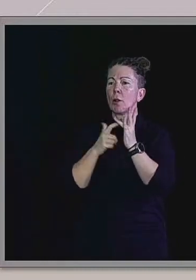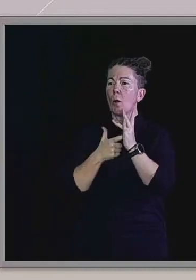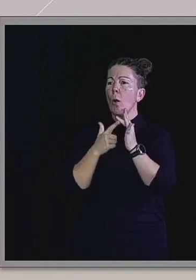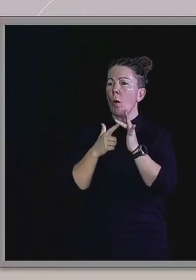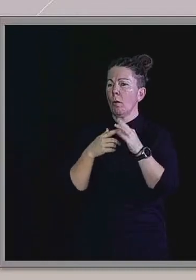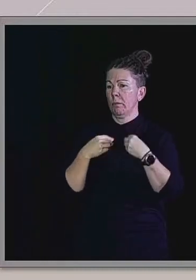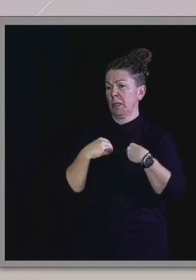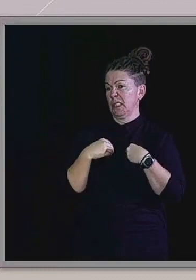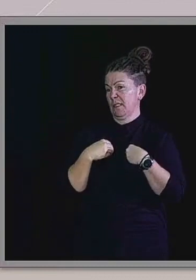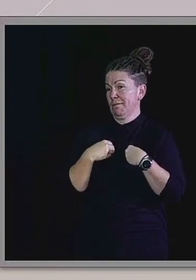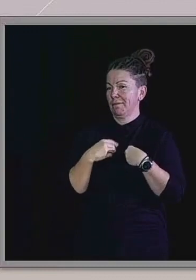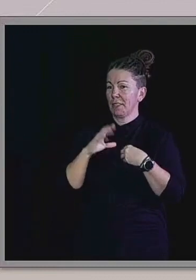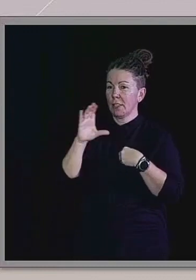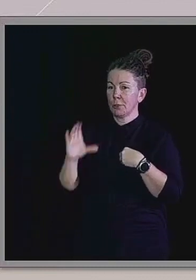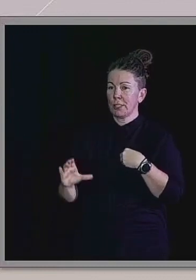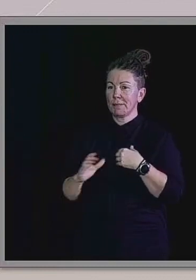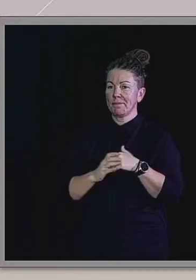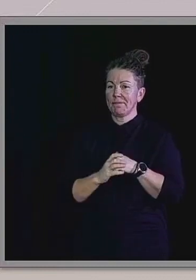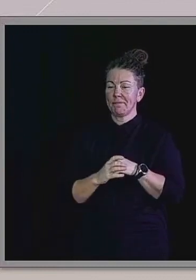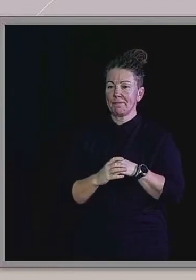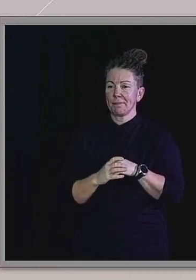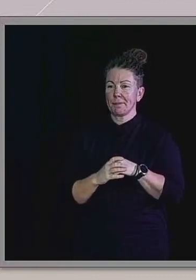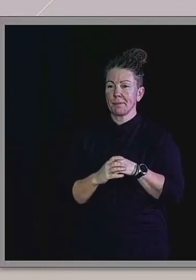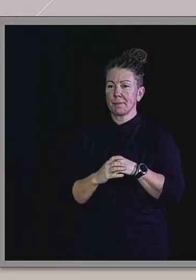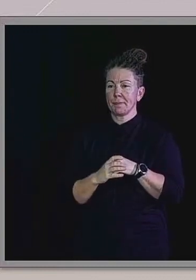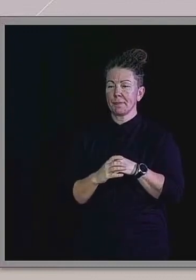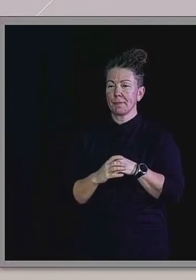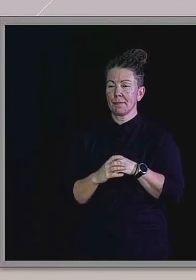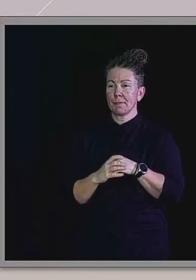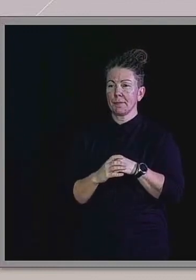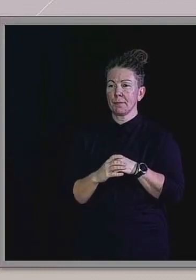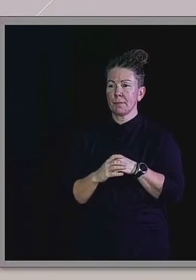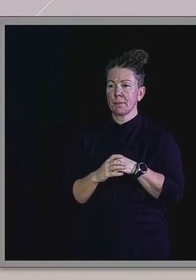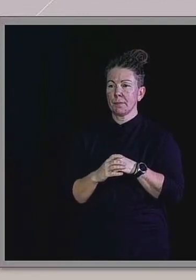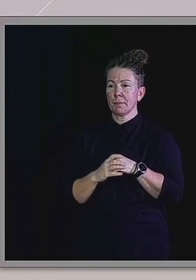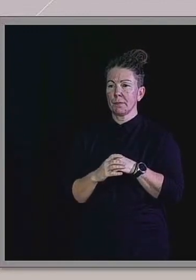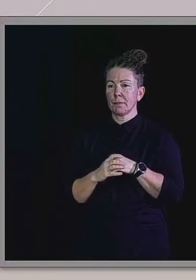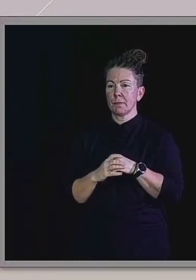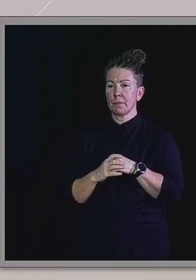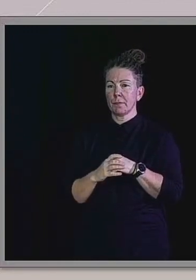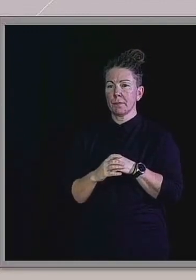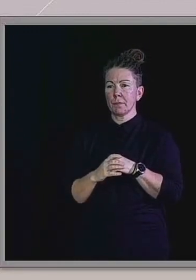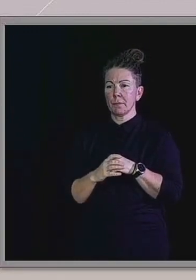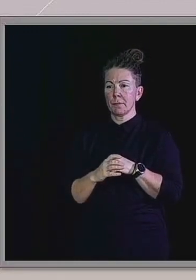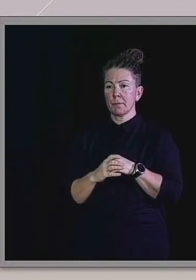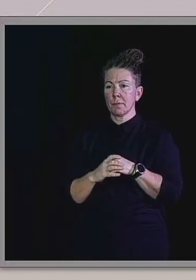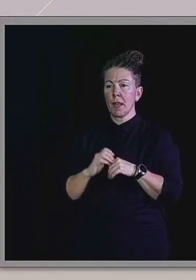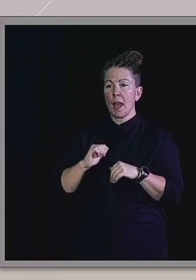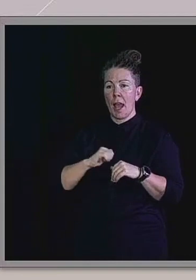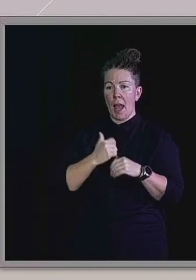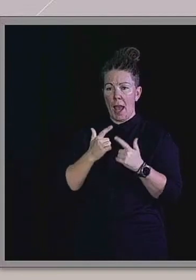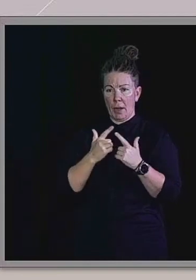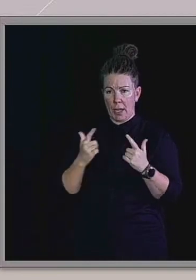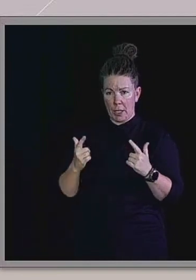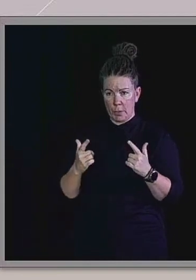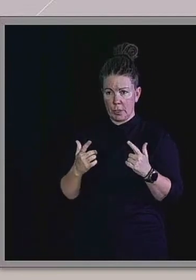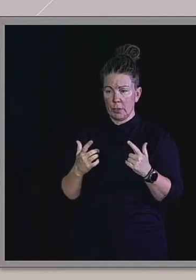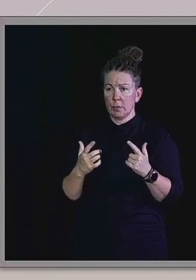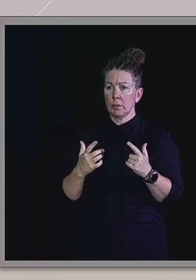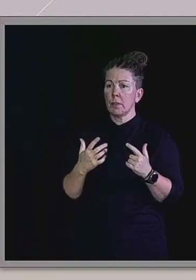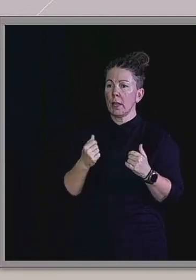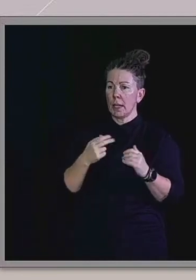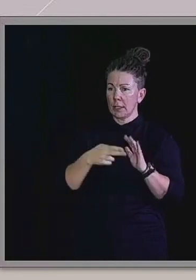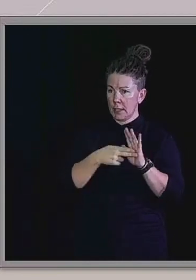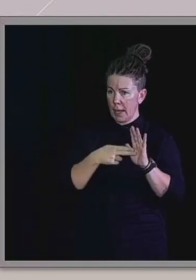sort of industry country. And when he created Yindjibarndi, he said, this is our language, Yindjibarndi, this is our songs, this is